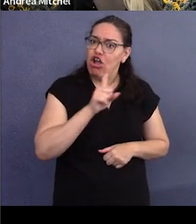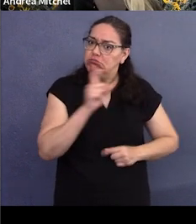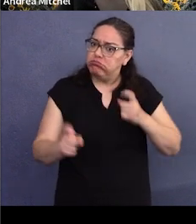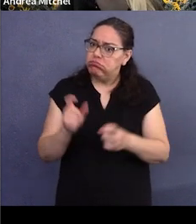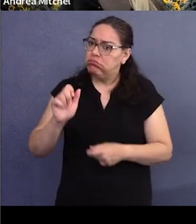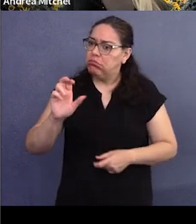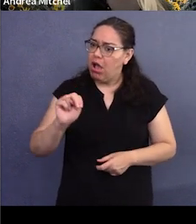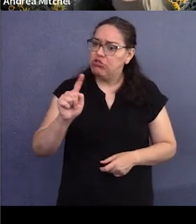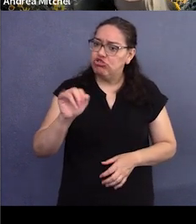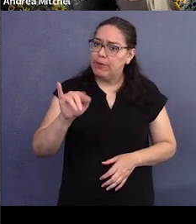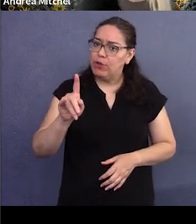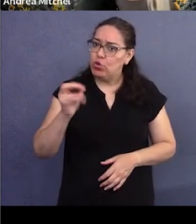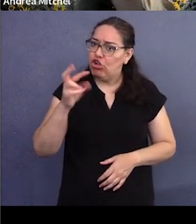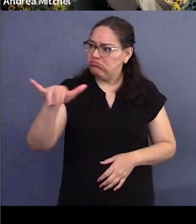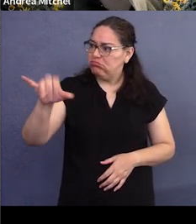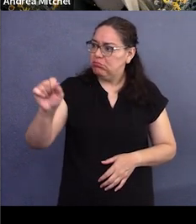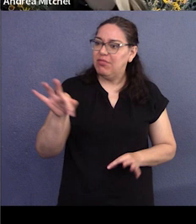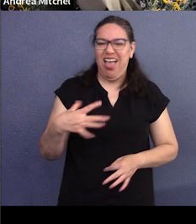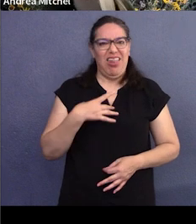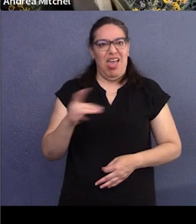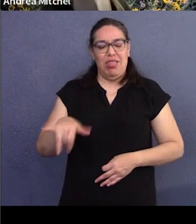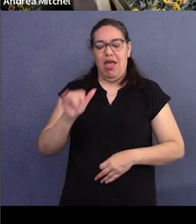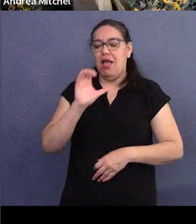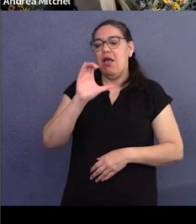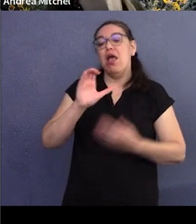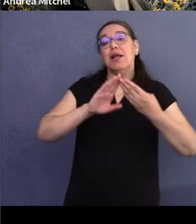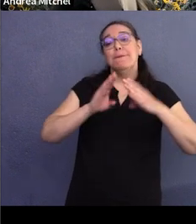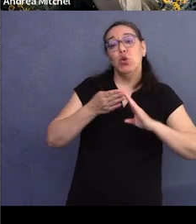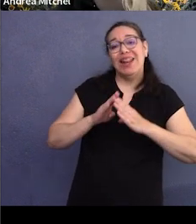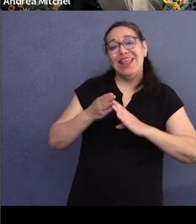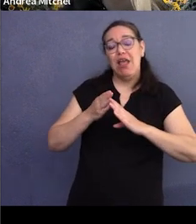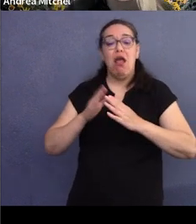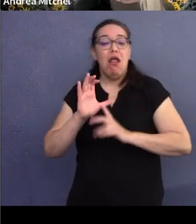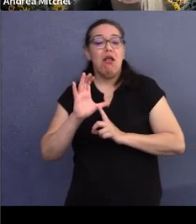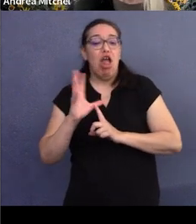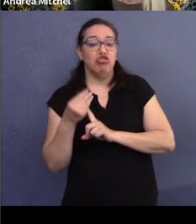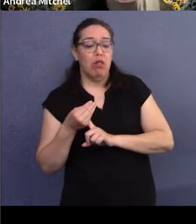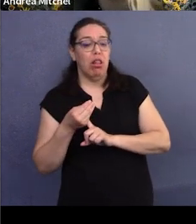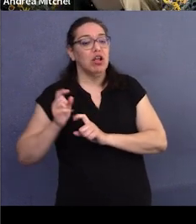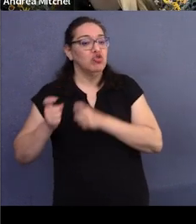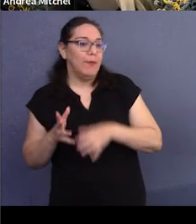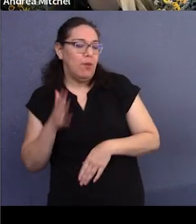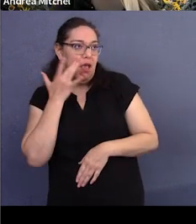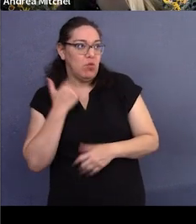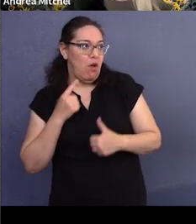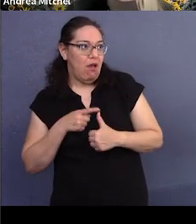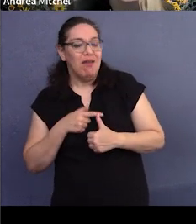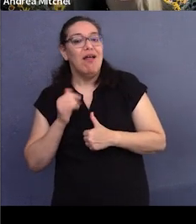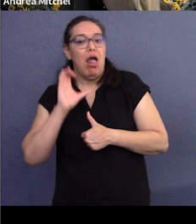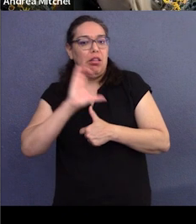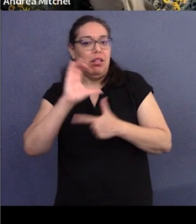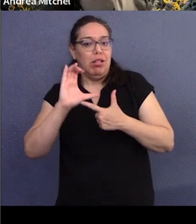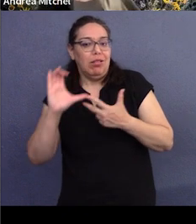that's I like that. I like community cultural contributor because it's alliteration, number one.